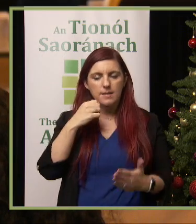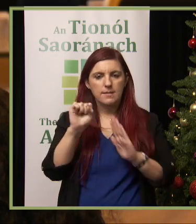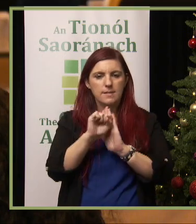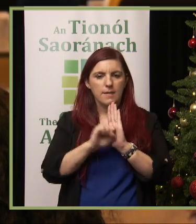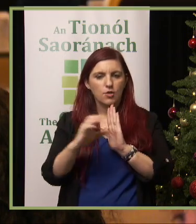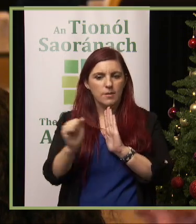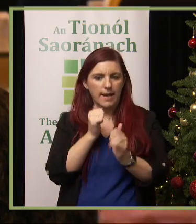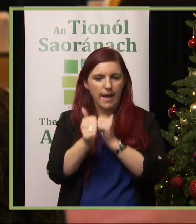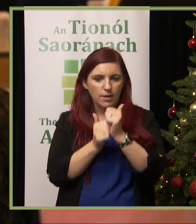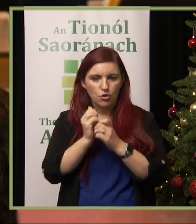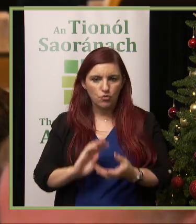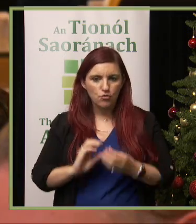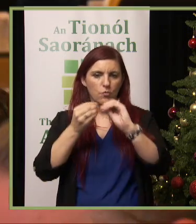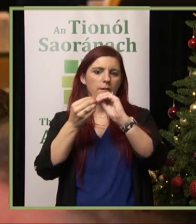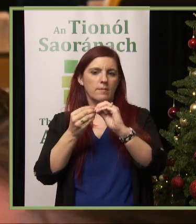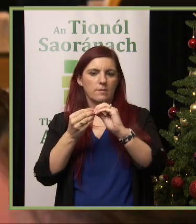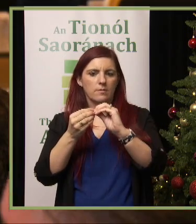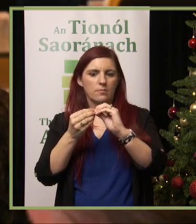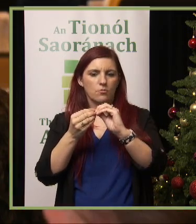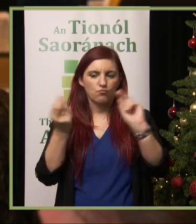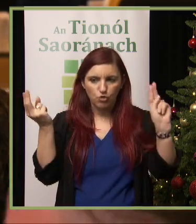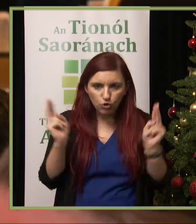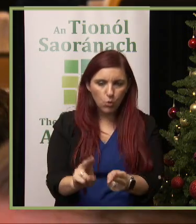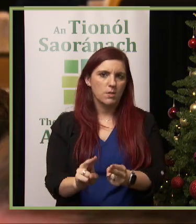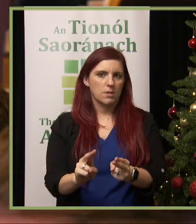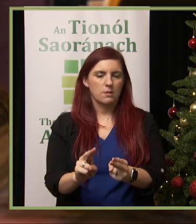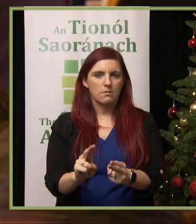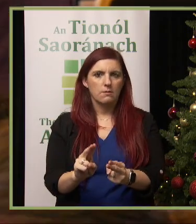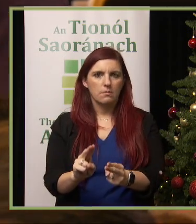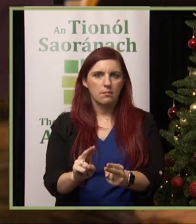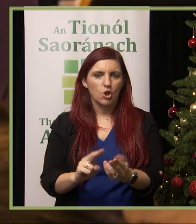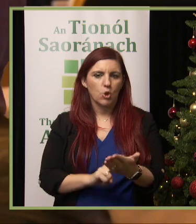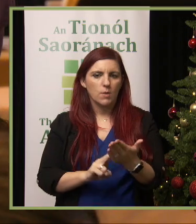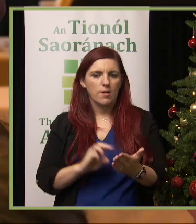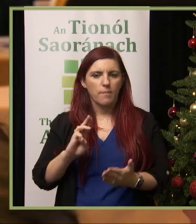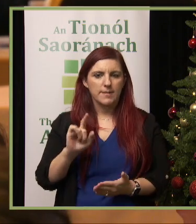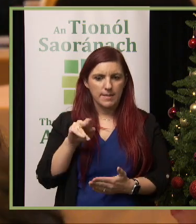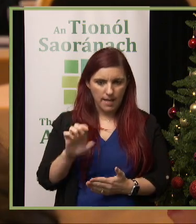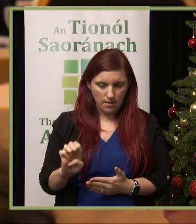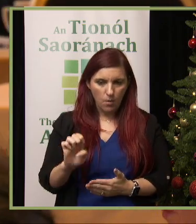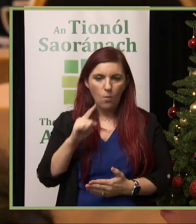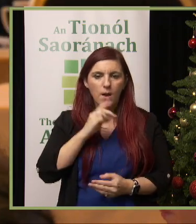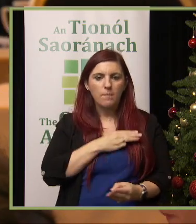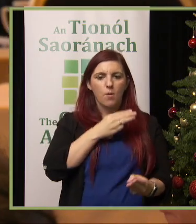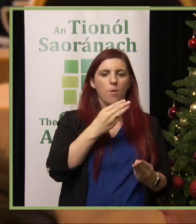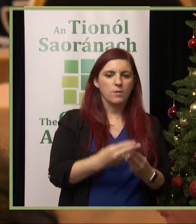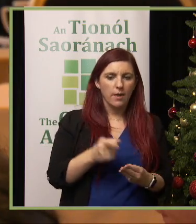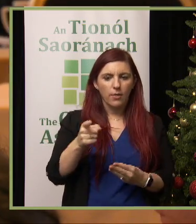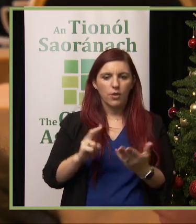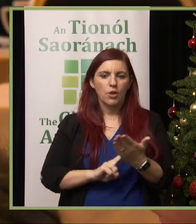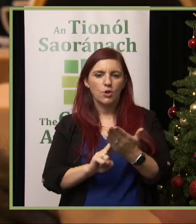to drastically reduce the use of pesticides. We proposed the use of pesticides. The state